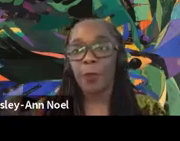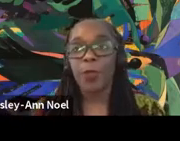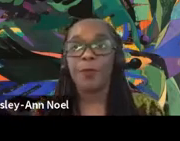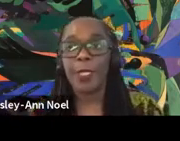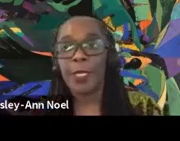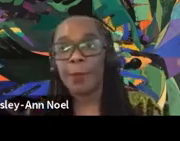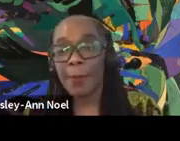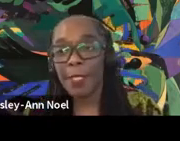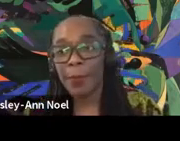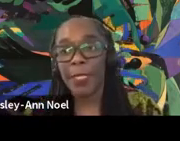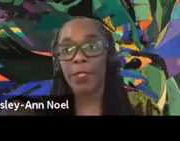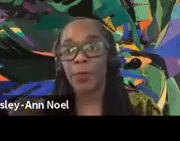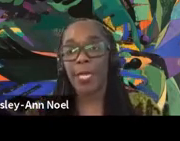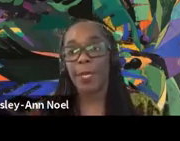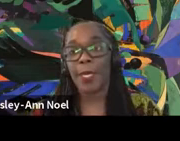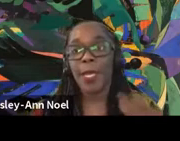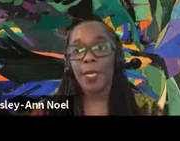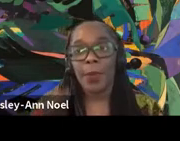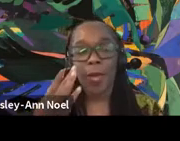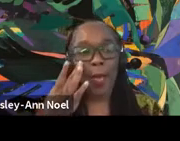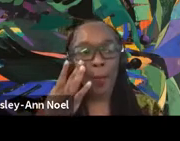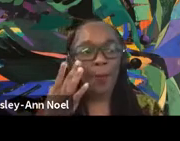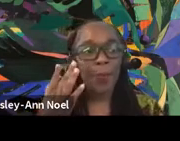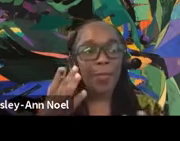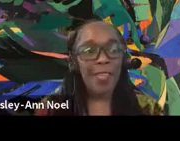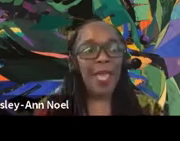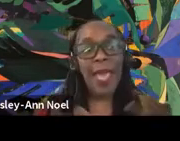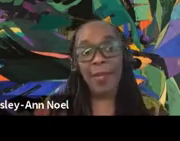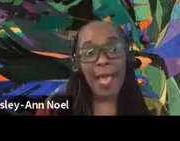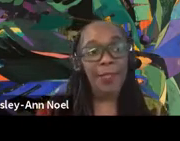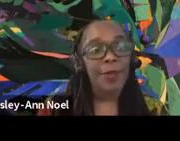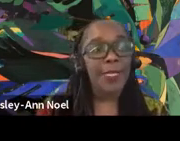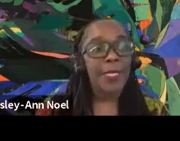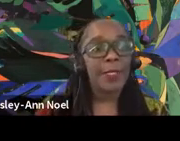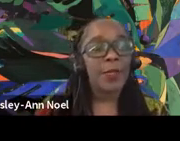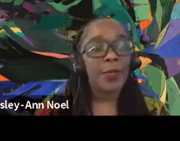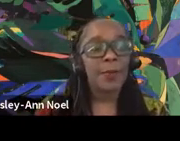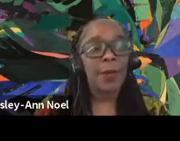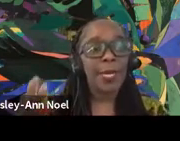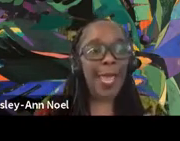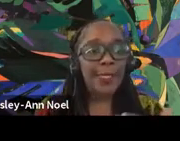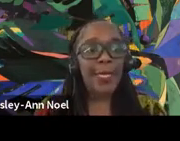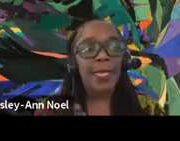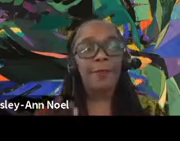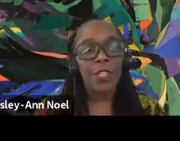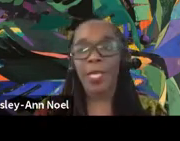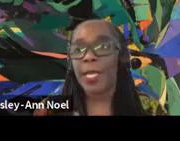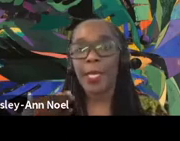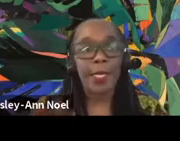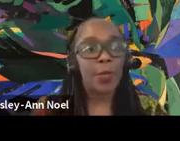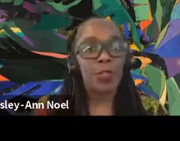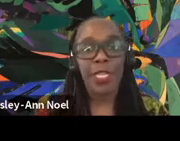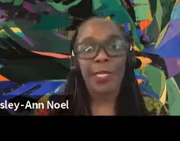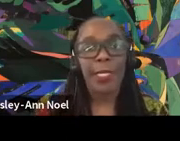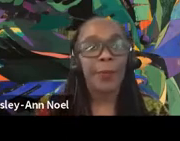workshop, you know, both for the members of the police who came in, you know, and the residents. So this is about connecting,